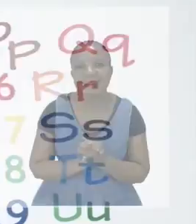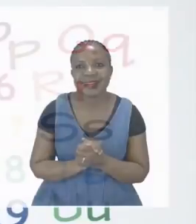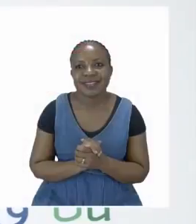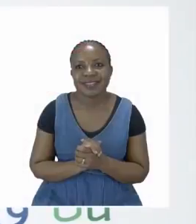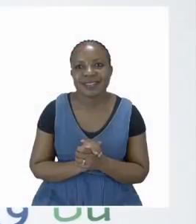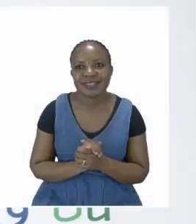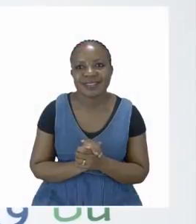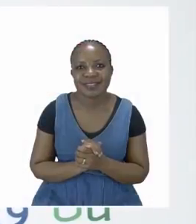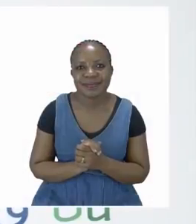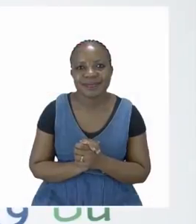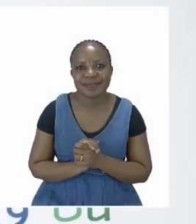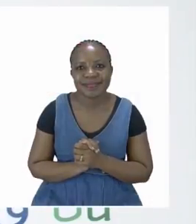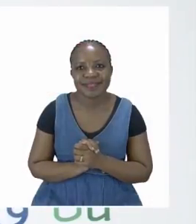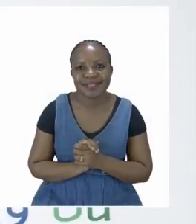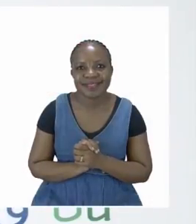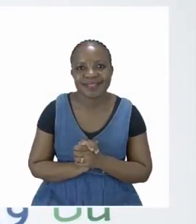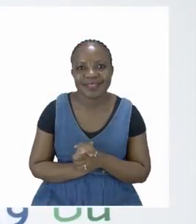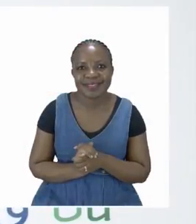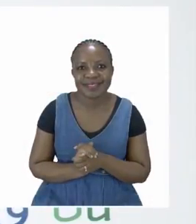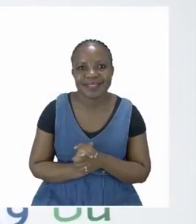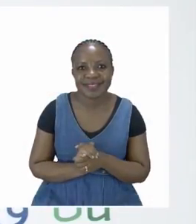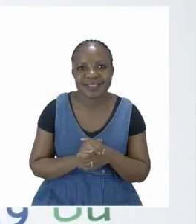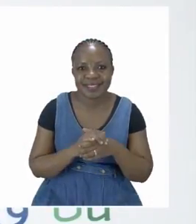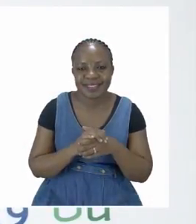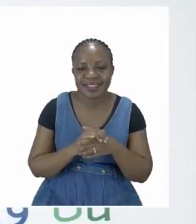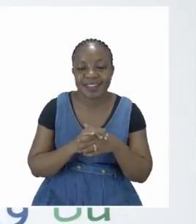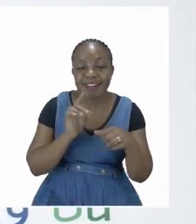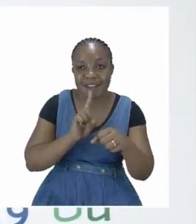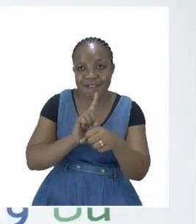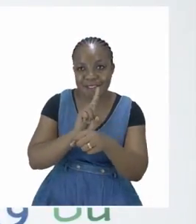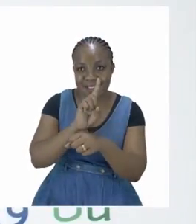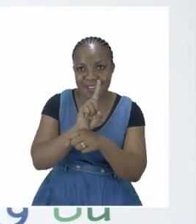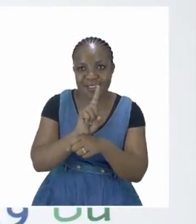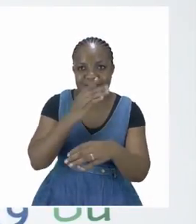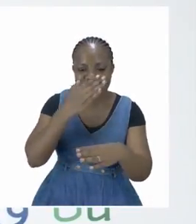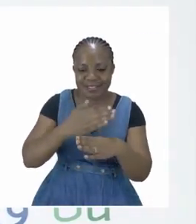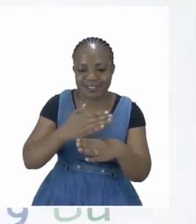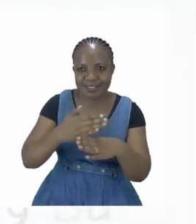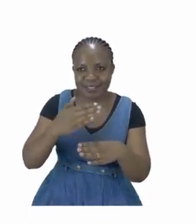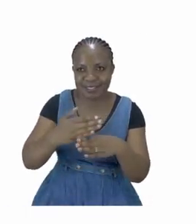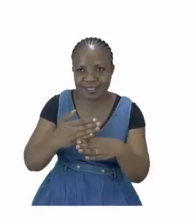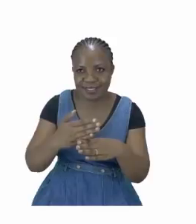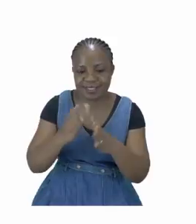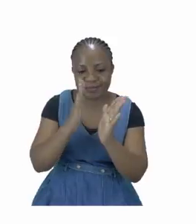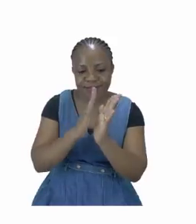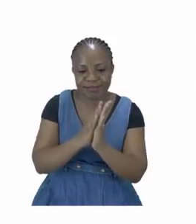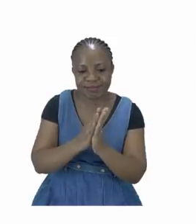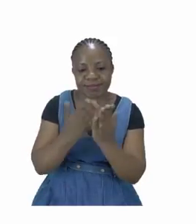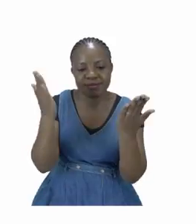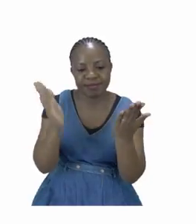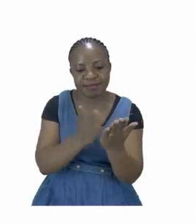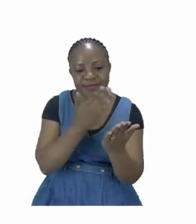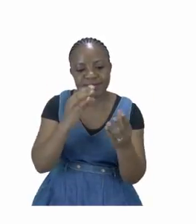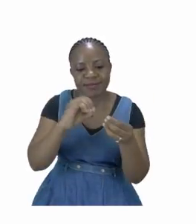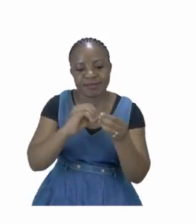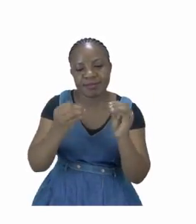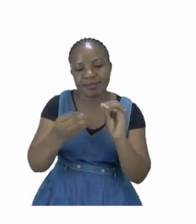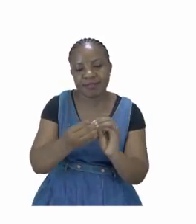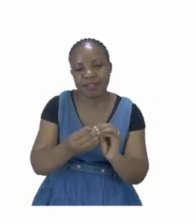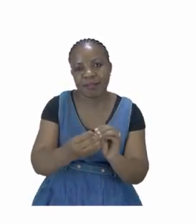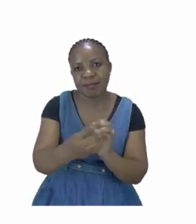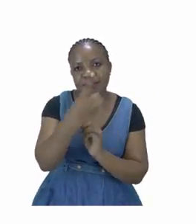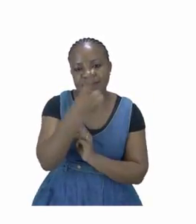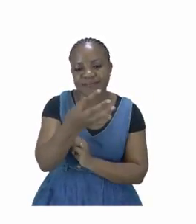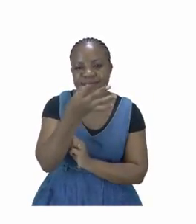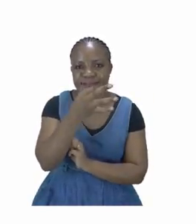Let's take a look at our first exercise on page 19. On page 19,